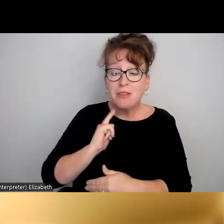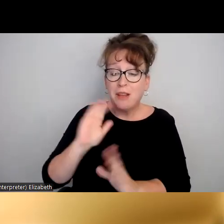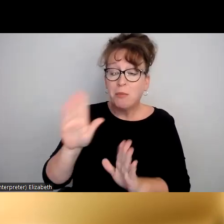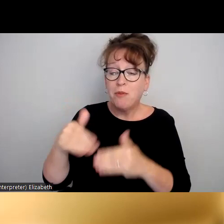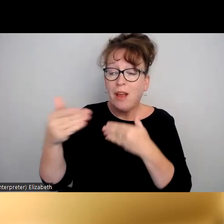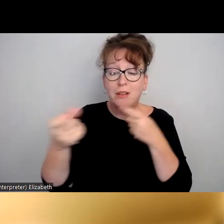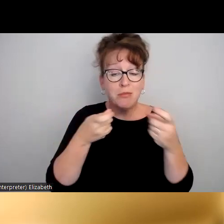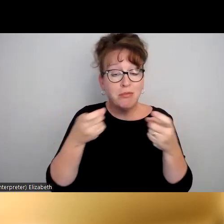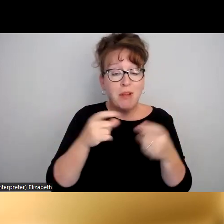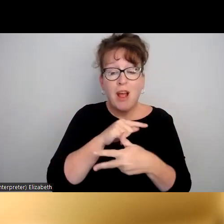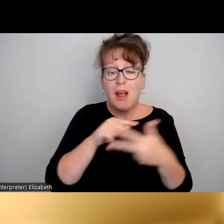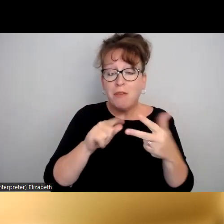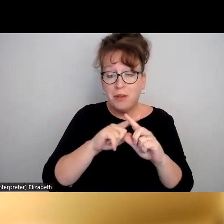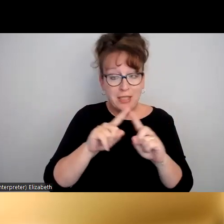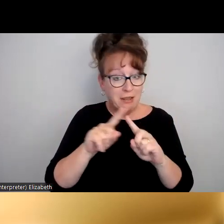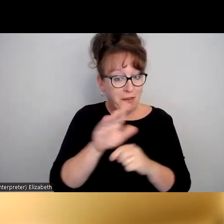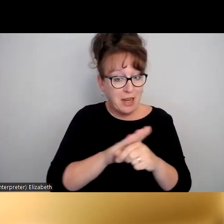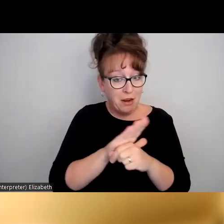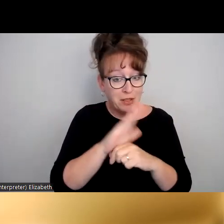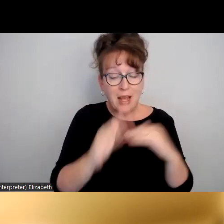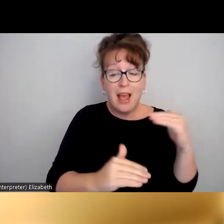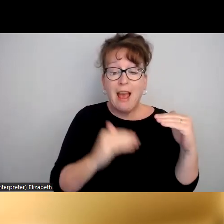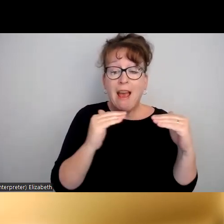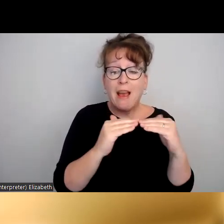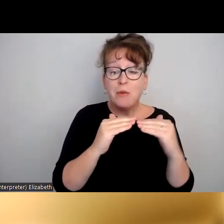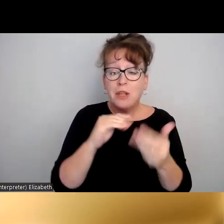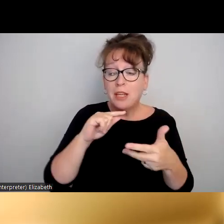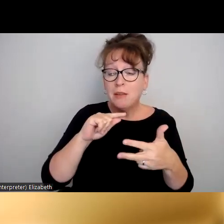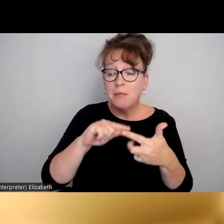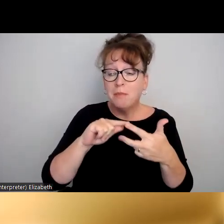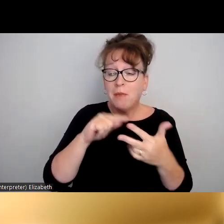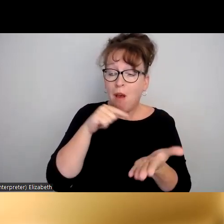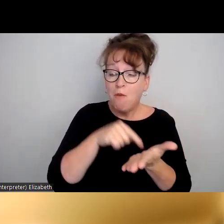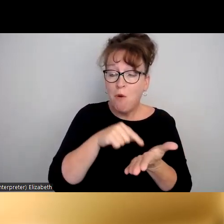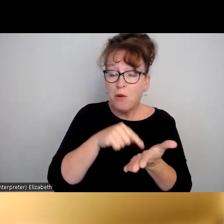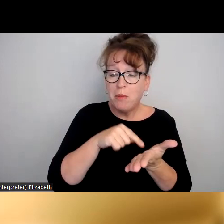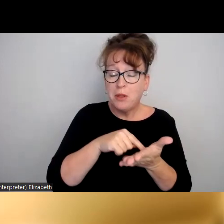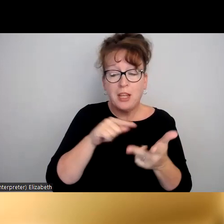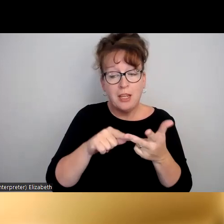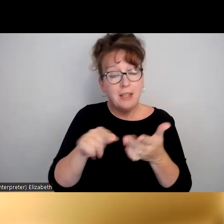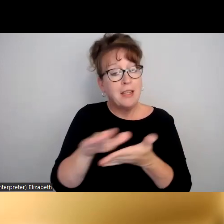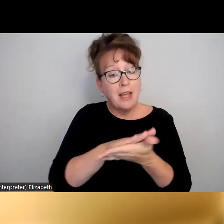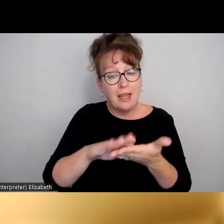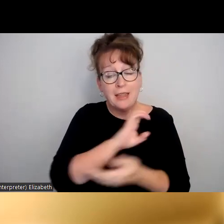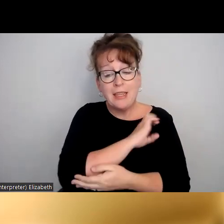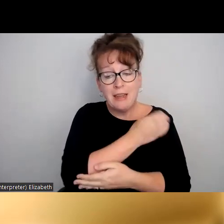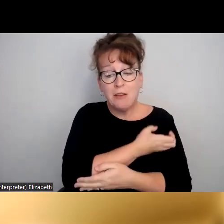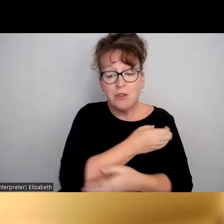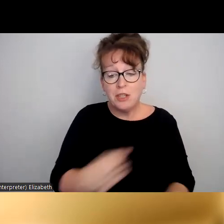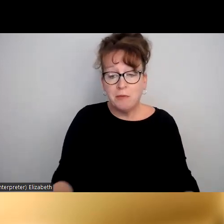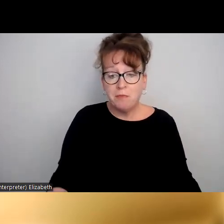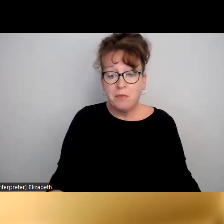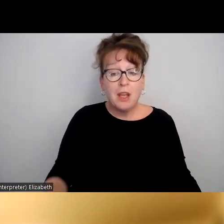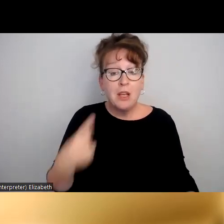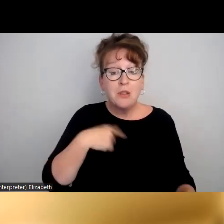that's equity, affordability, and greenhouse gas emissions reductions, or clean energy. And so basically we are integrating